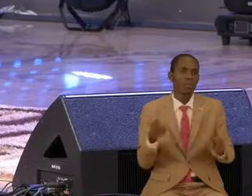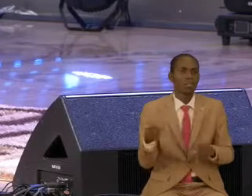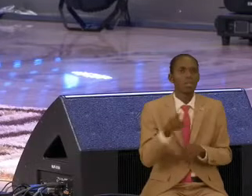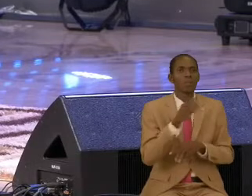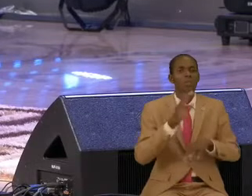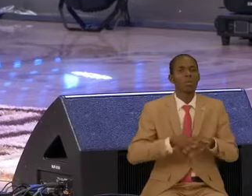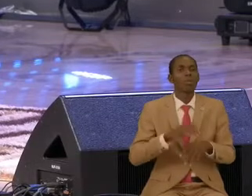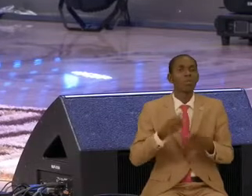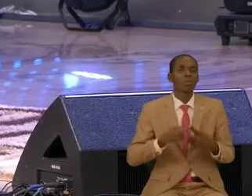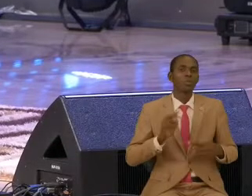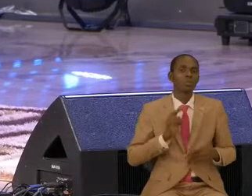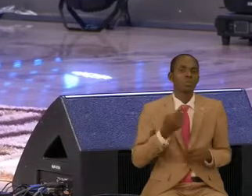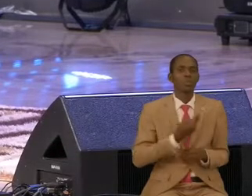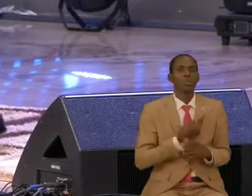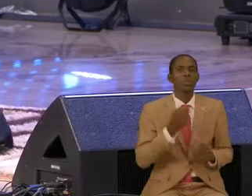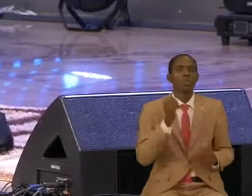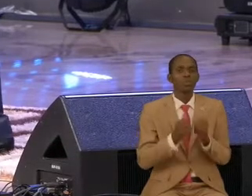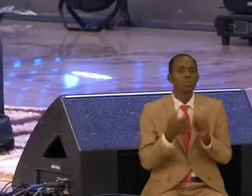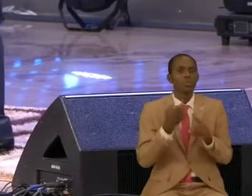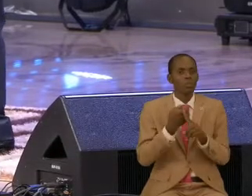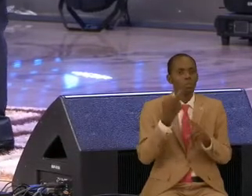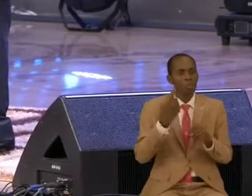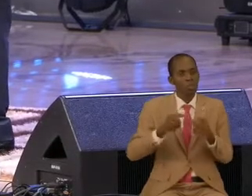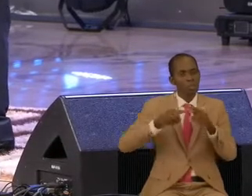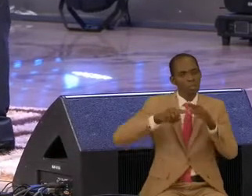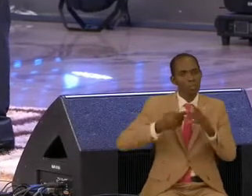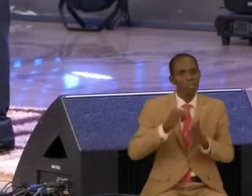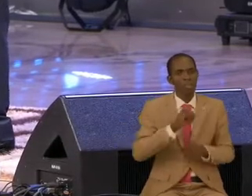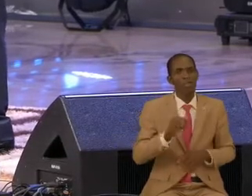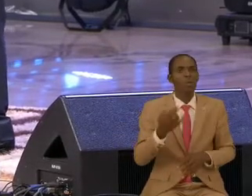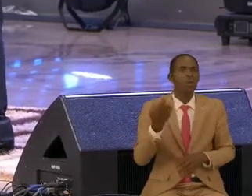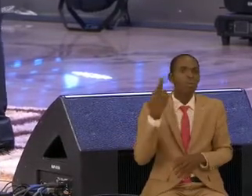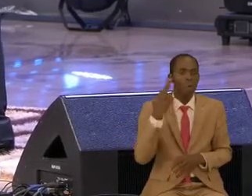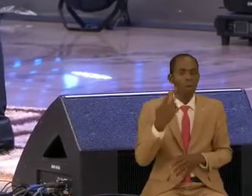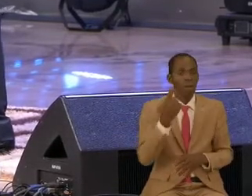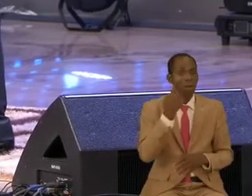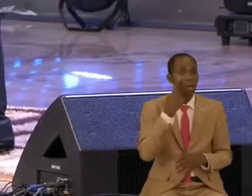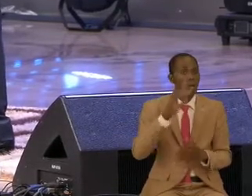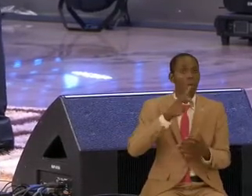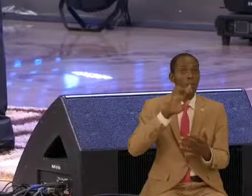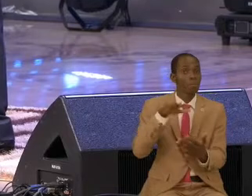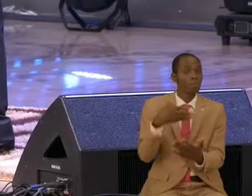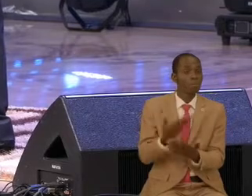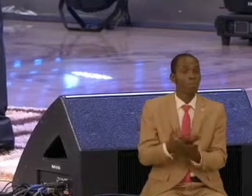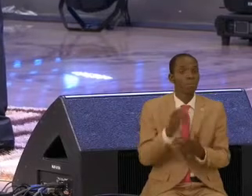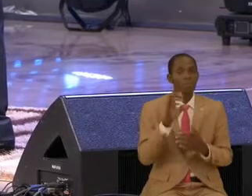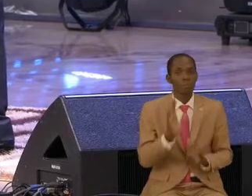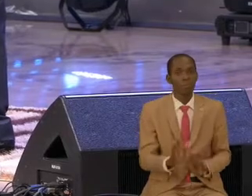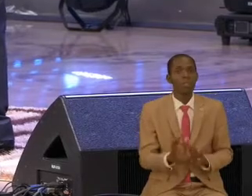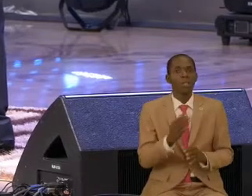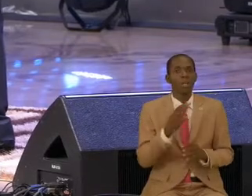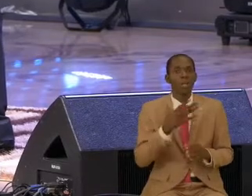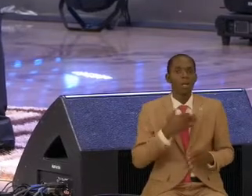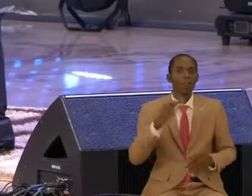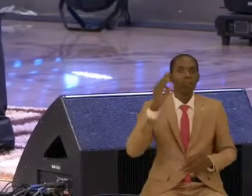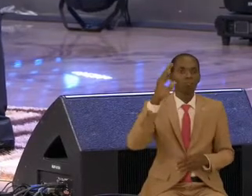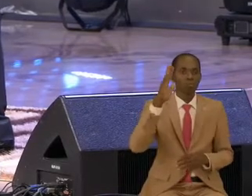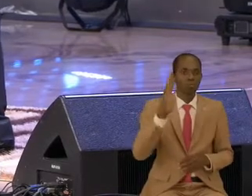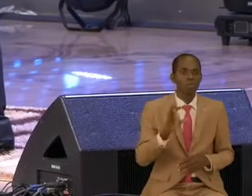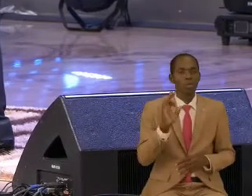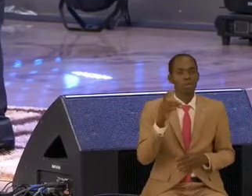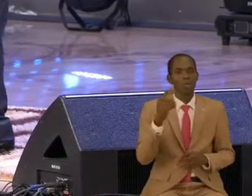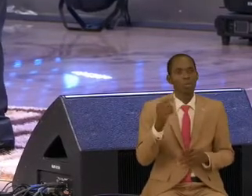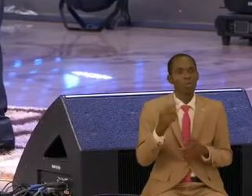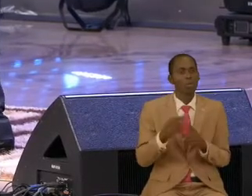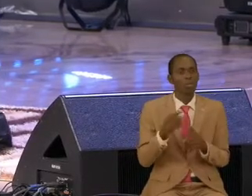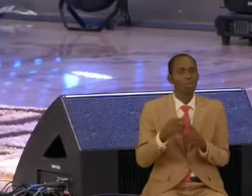delivered them unto us, which from the beginning were eyewitnesses and ministers of the word.